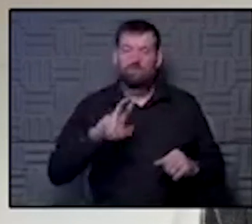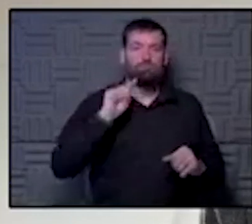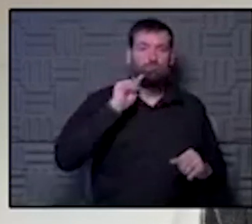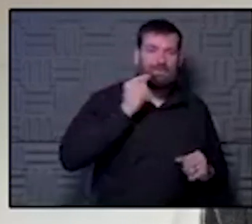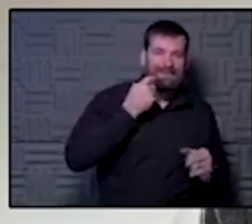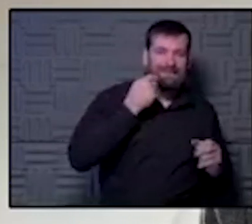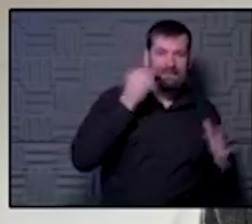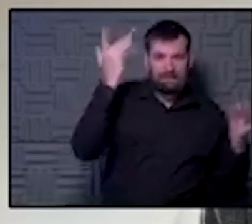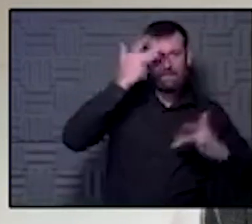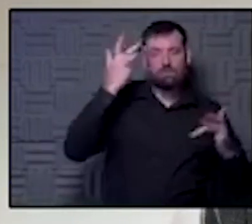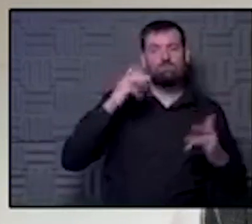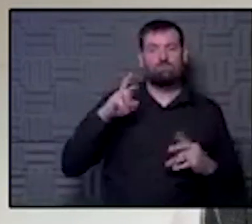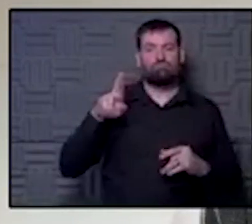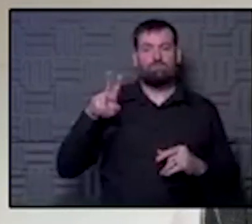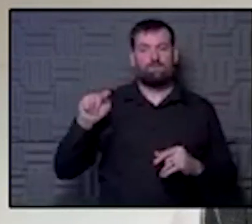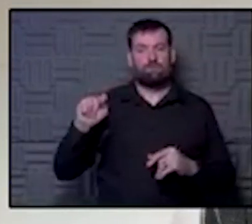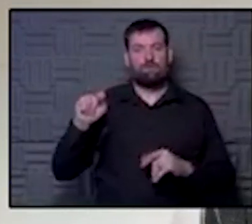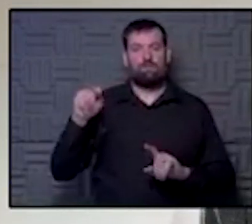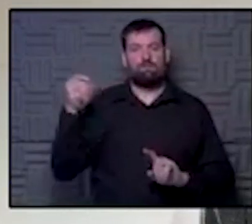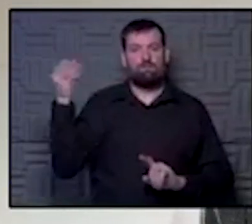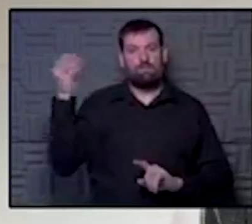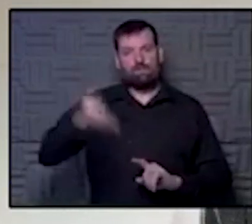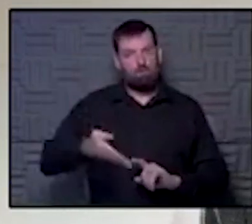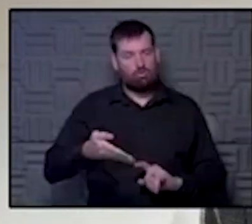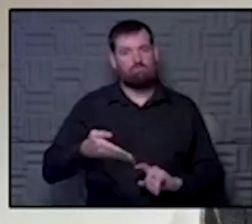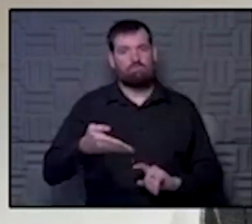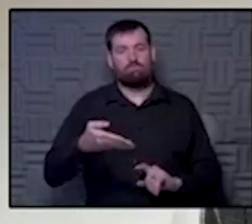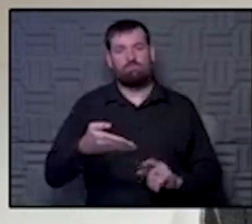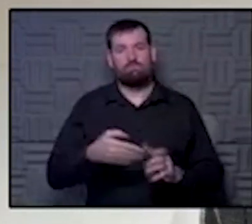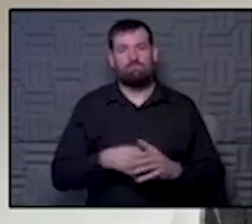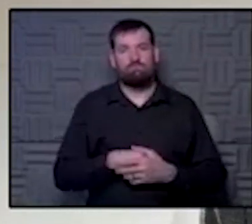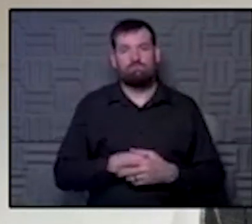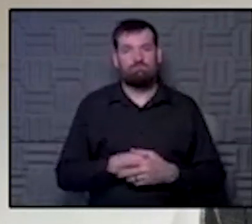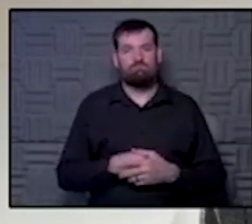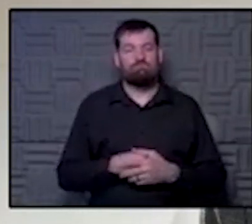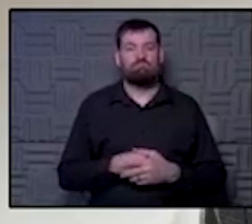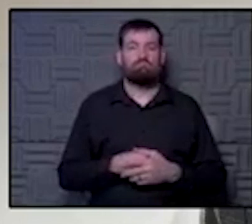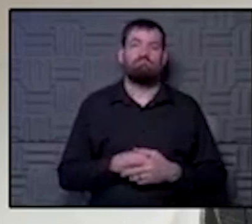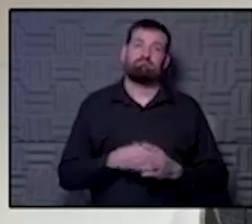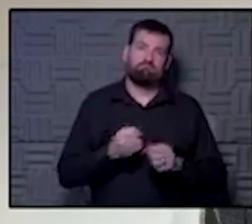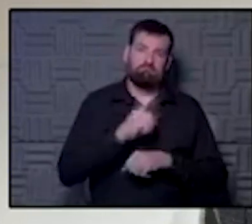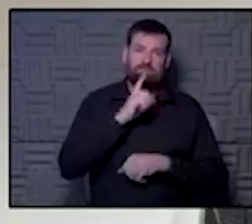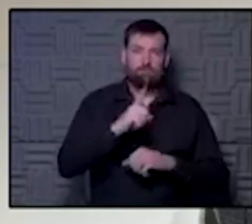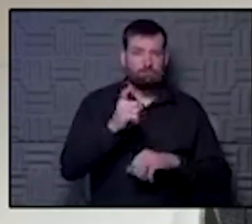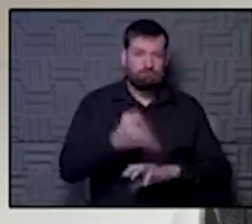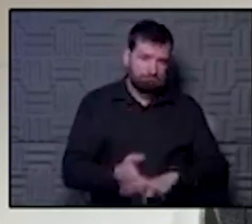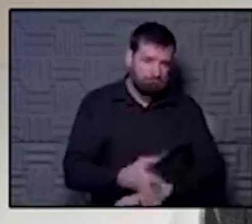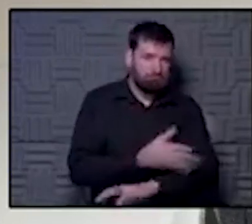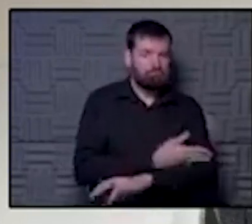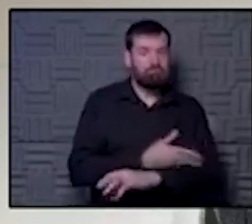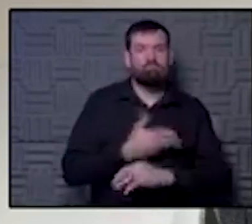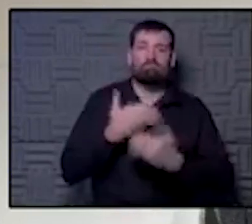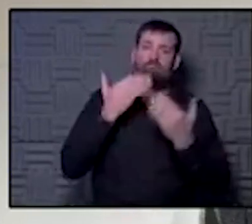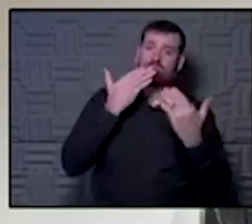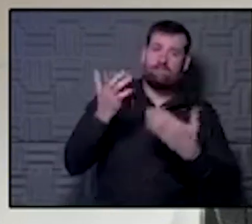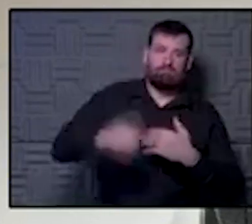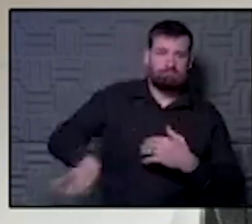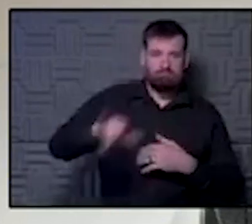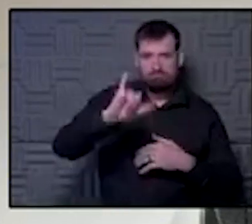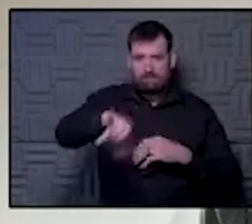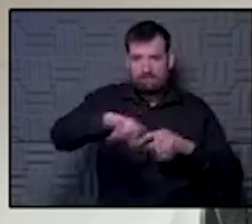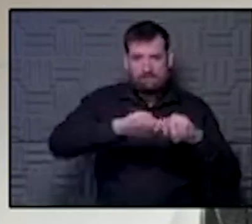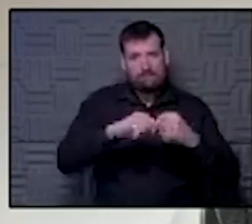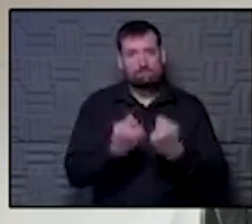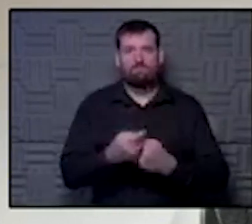had a respiratory therapist by their bedside for themselves out there to make sure they got better. So we need to thank that team. It's been